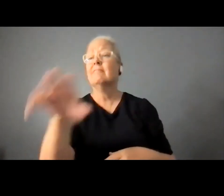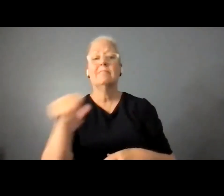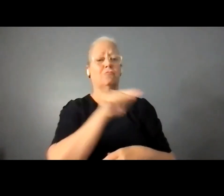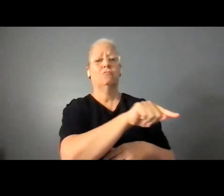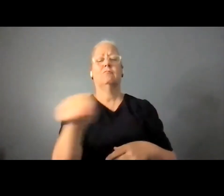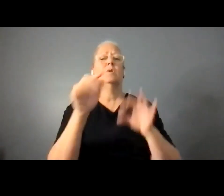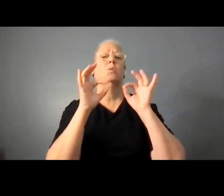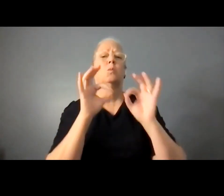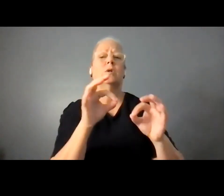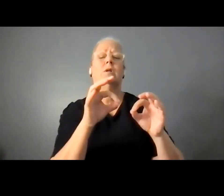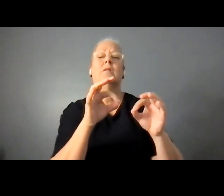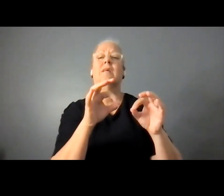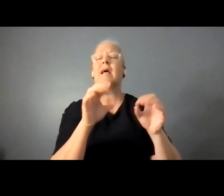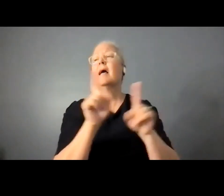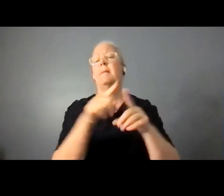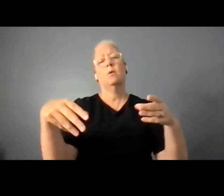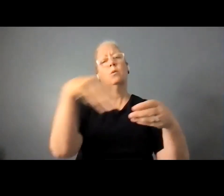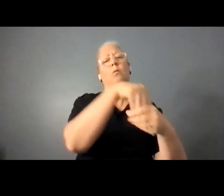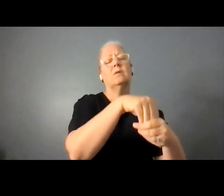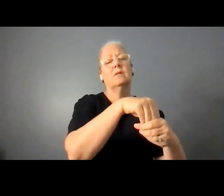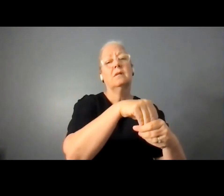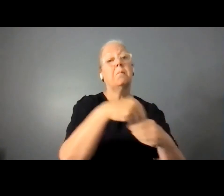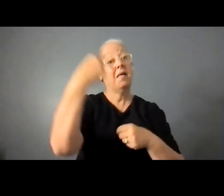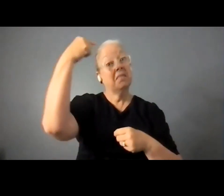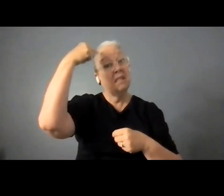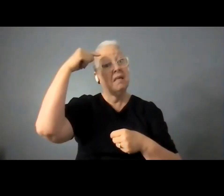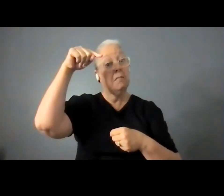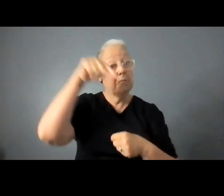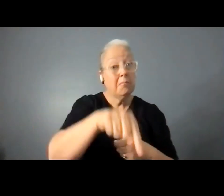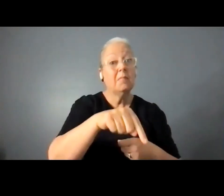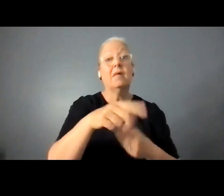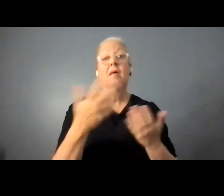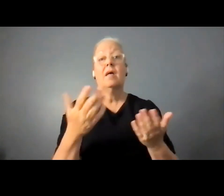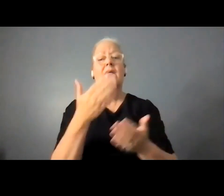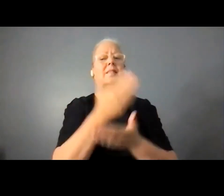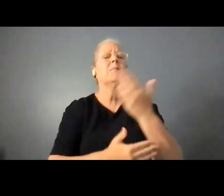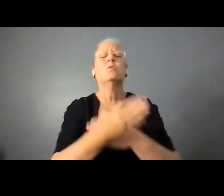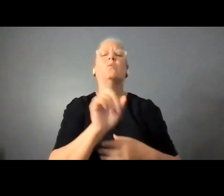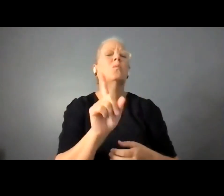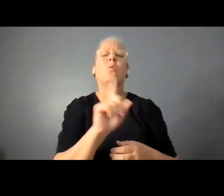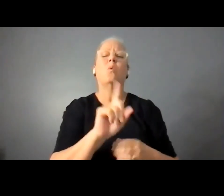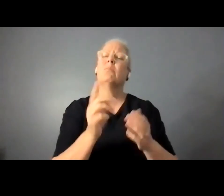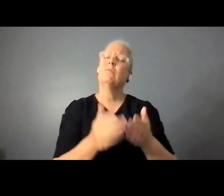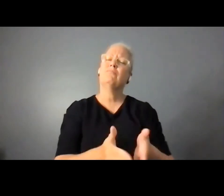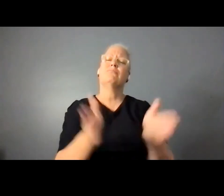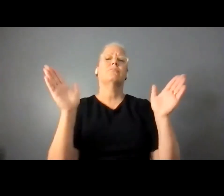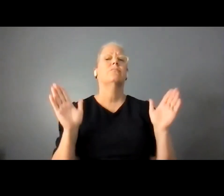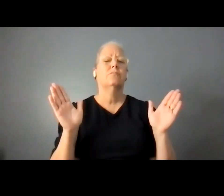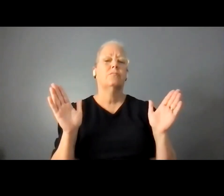with disabilities, although it should be, that's primarily, but these spaces should also